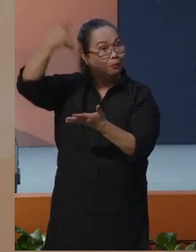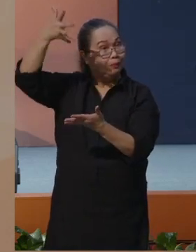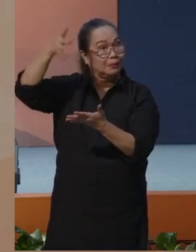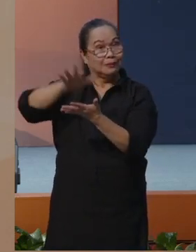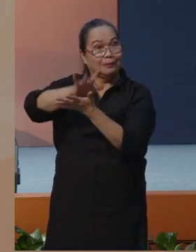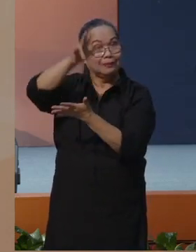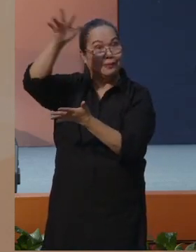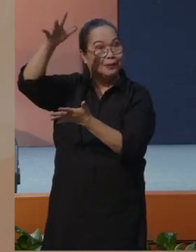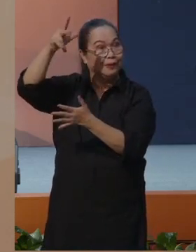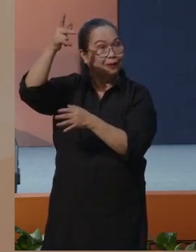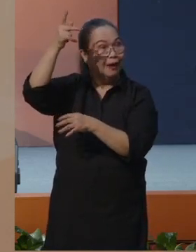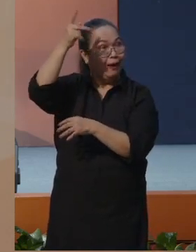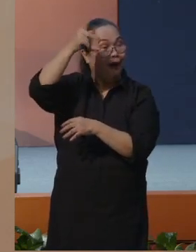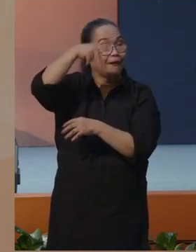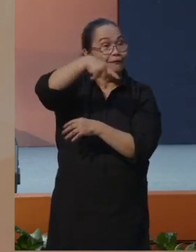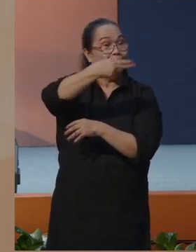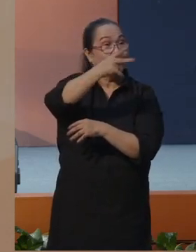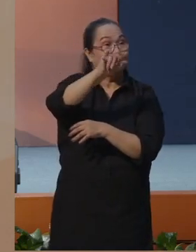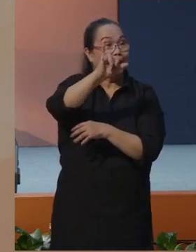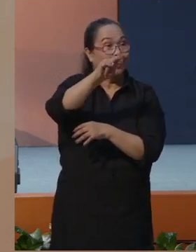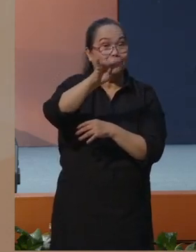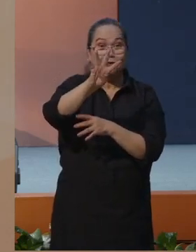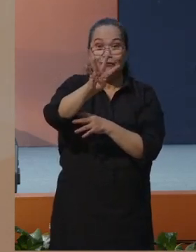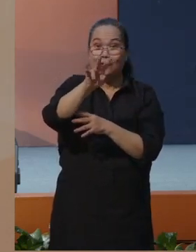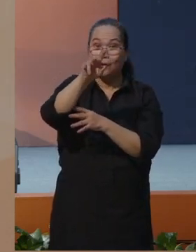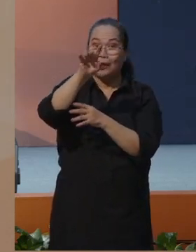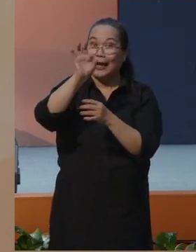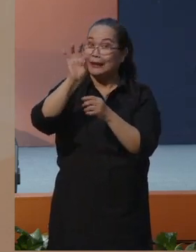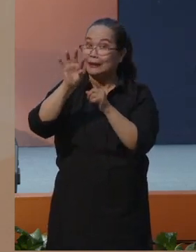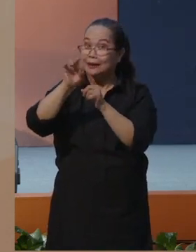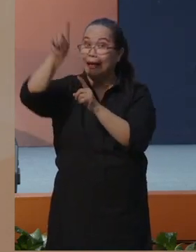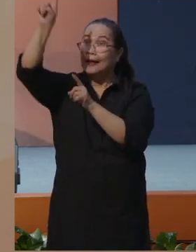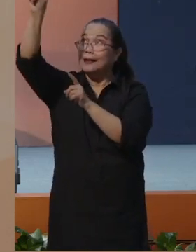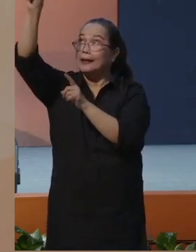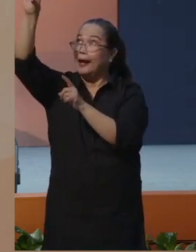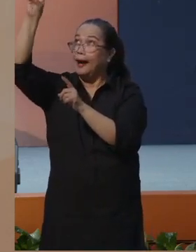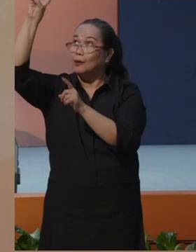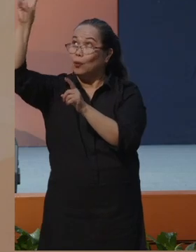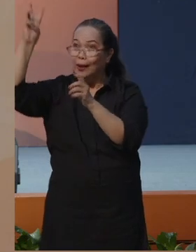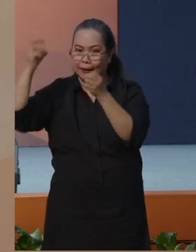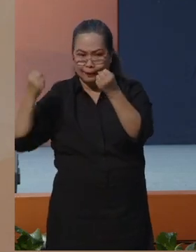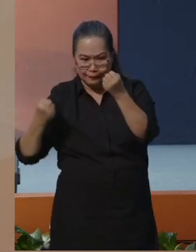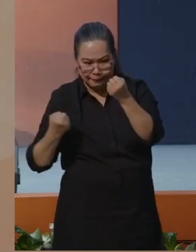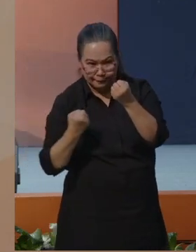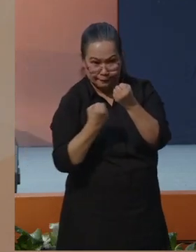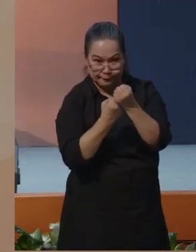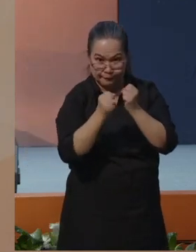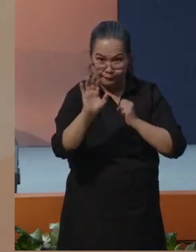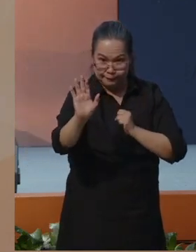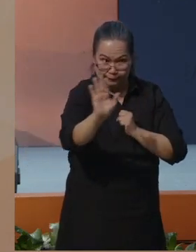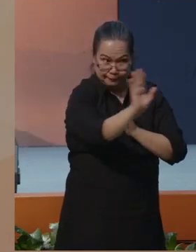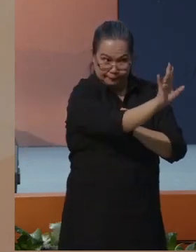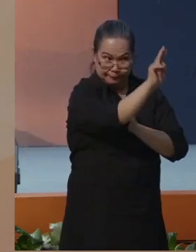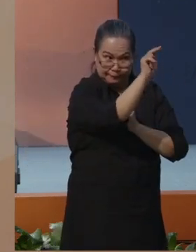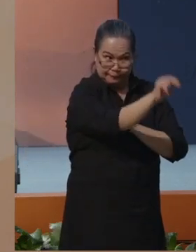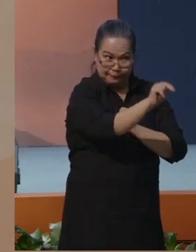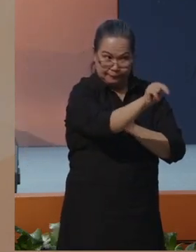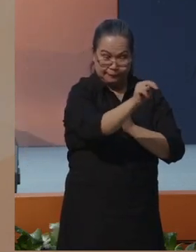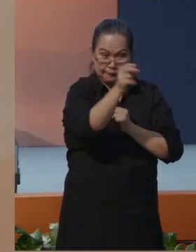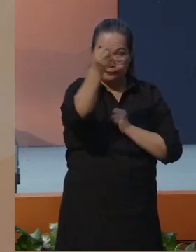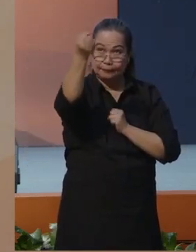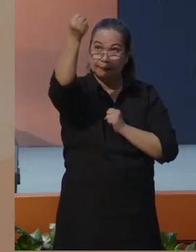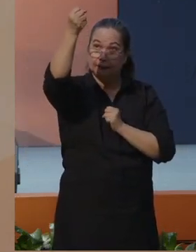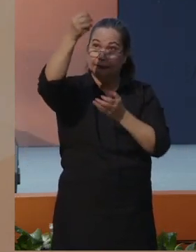Philippians 4:19. And my God will supply every need of yours according to His riches